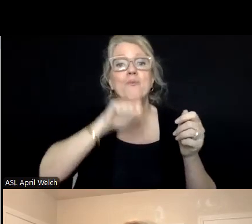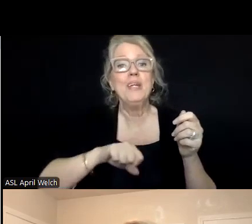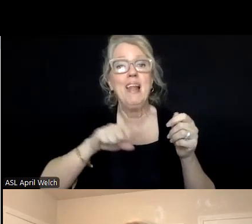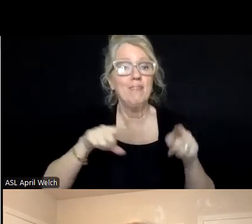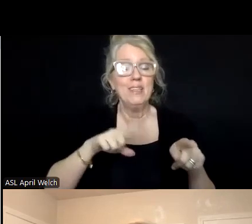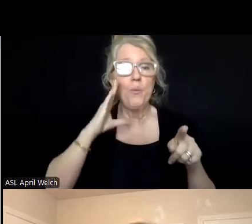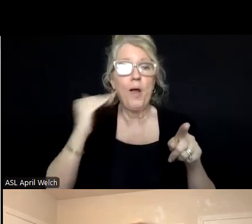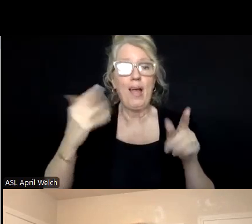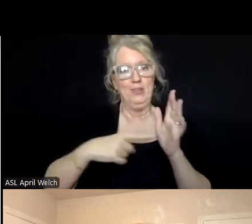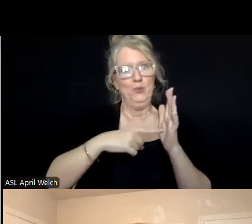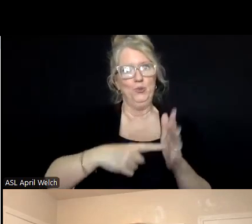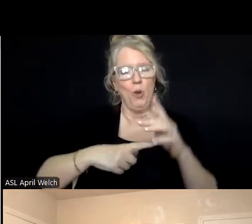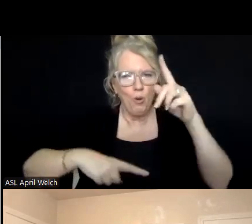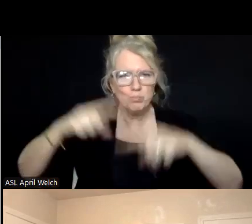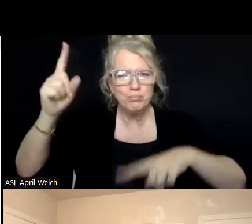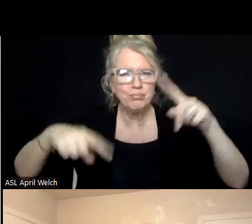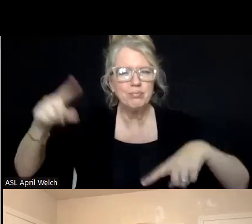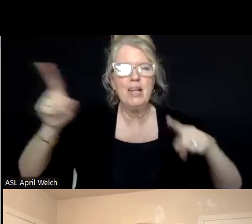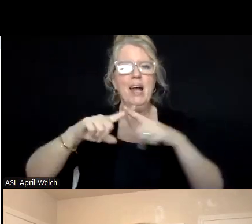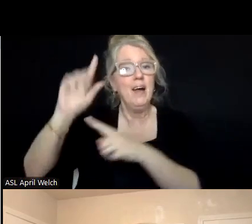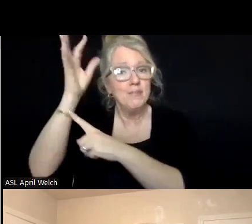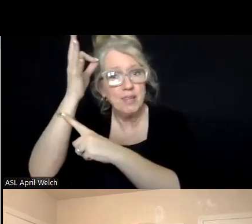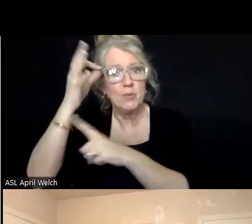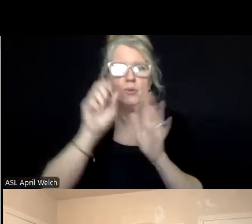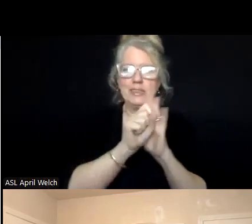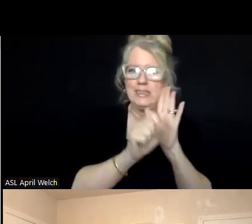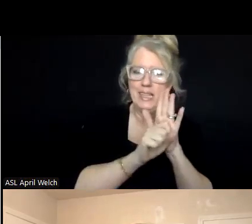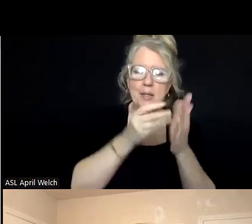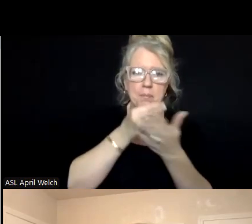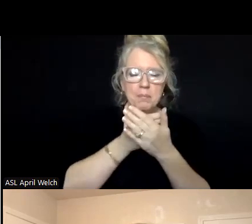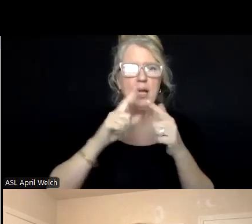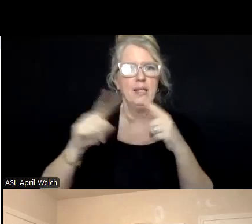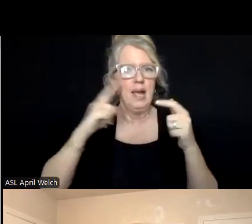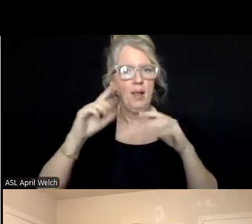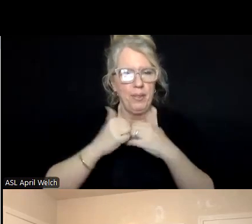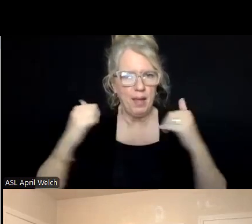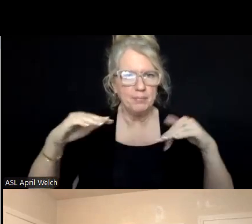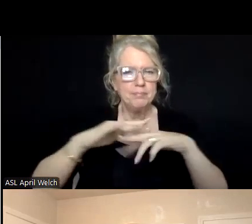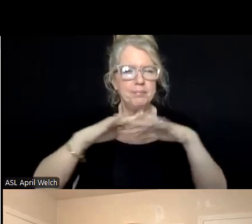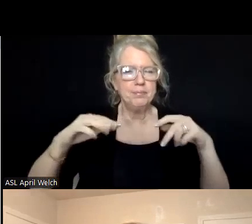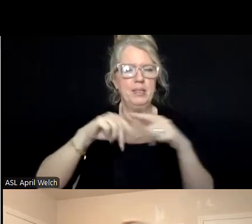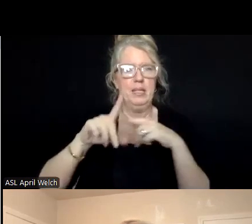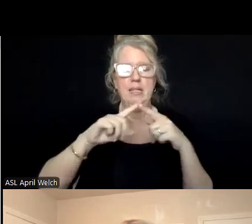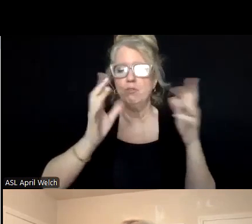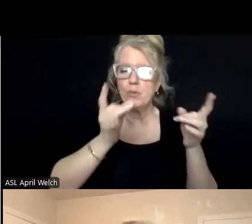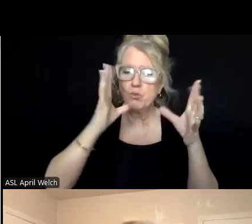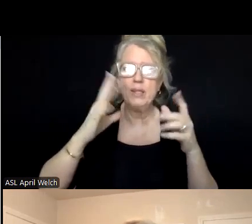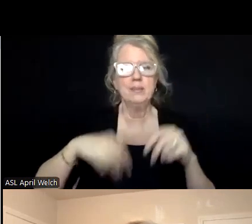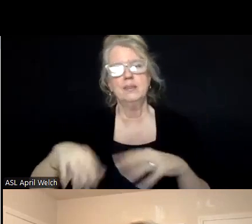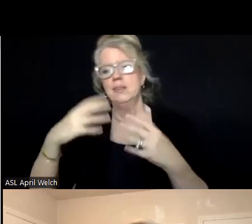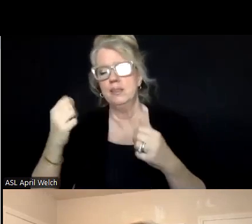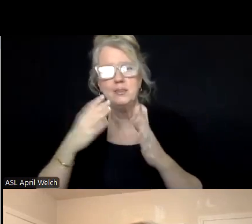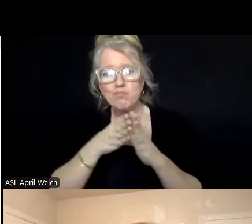because it shows the synergies of the federal and state money across the justice system, including in crisis, crime prevention,